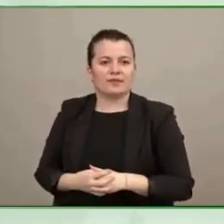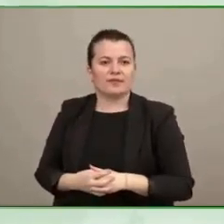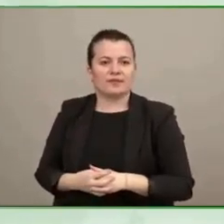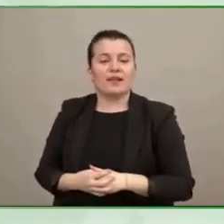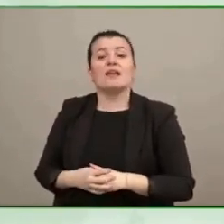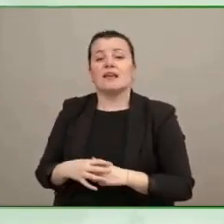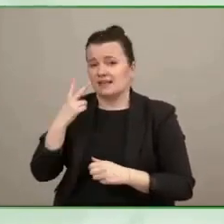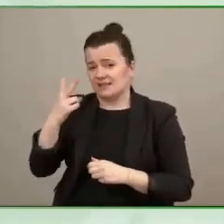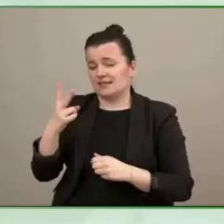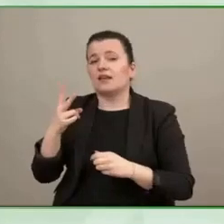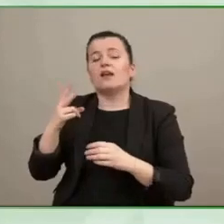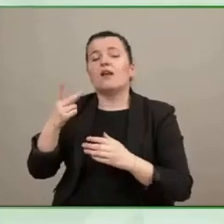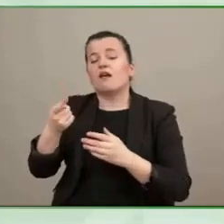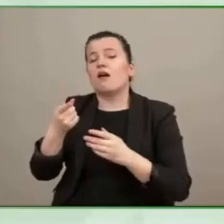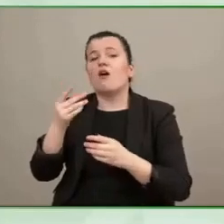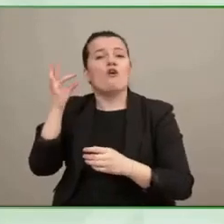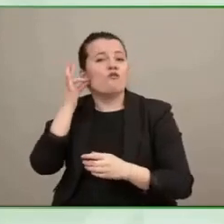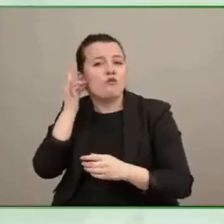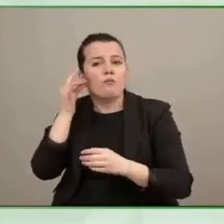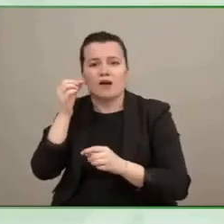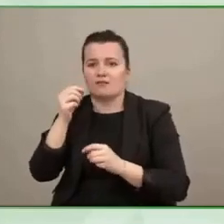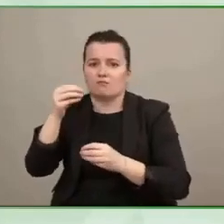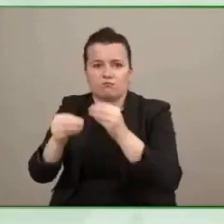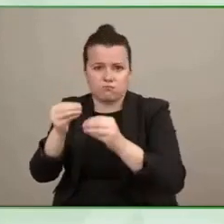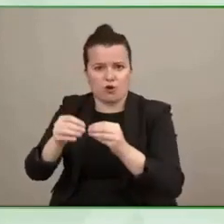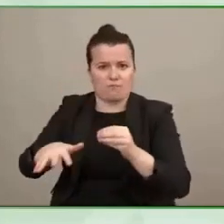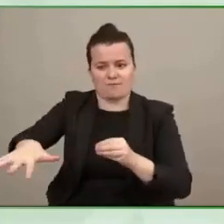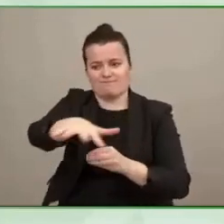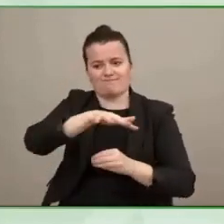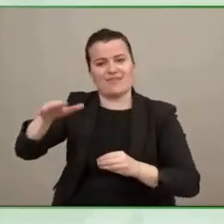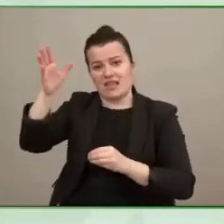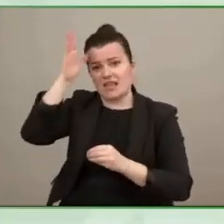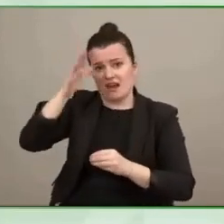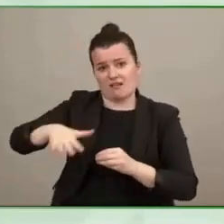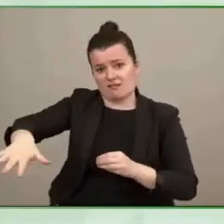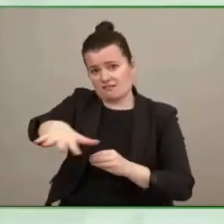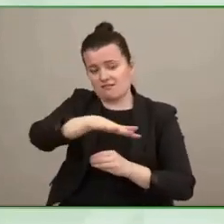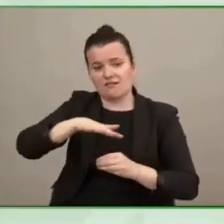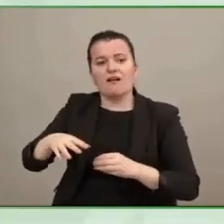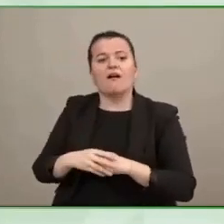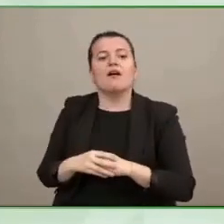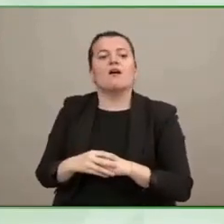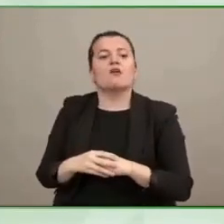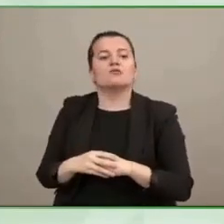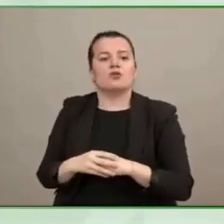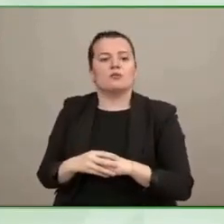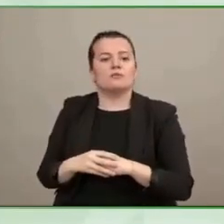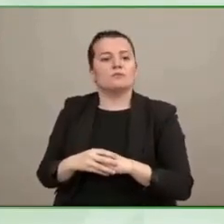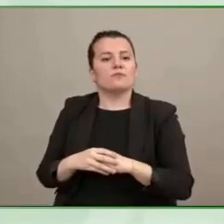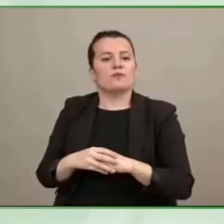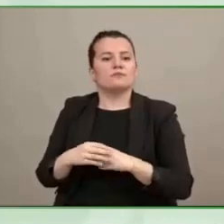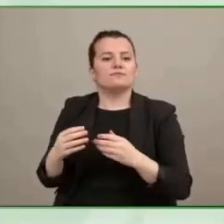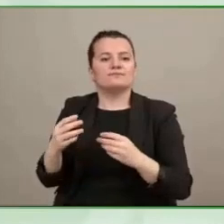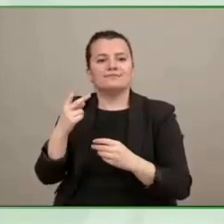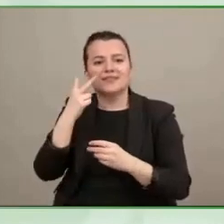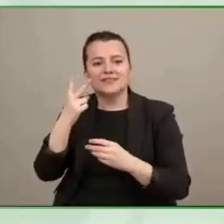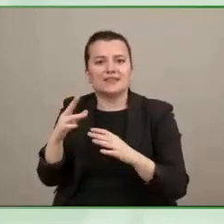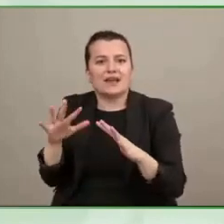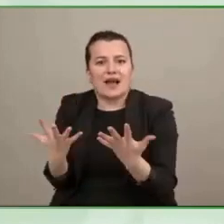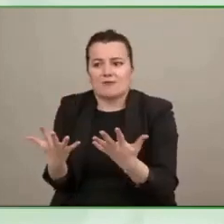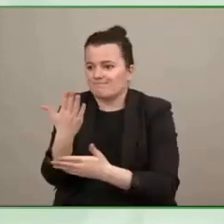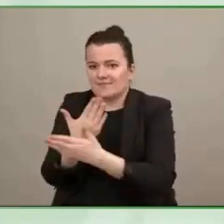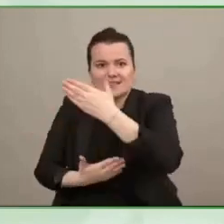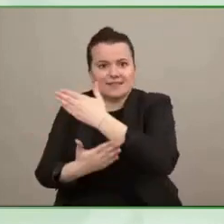what we have noted with Sheyaw organization about women